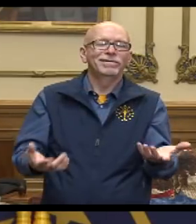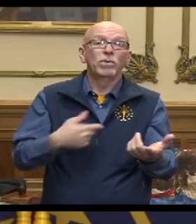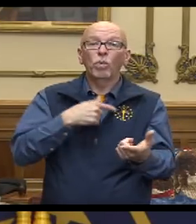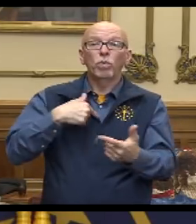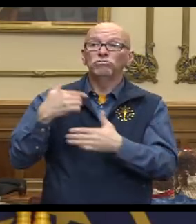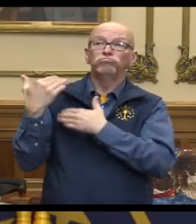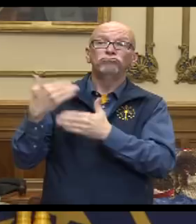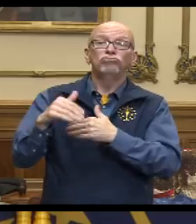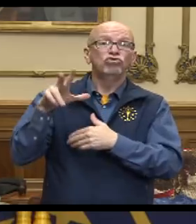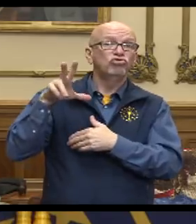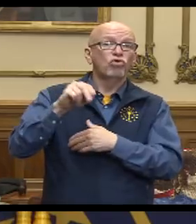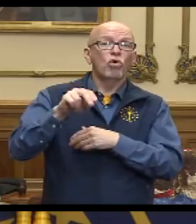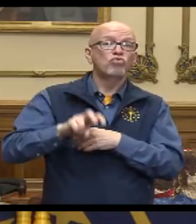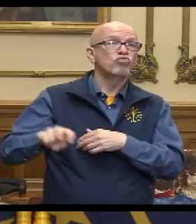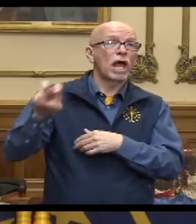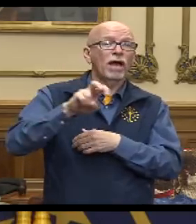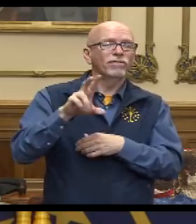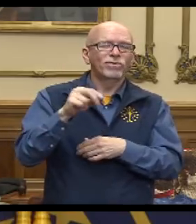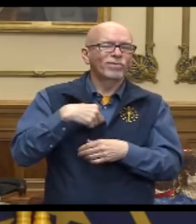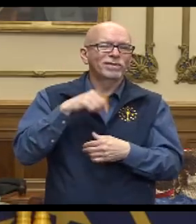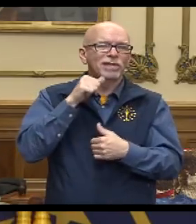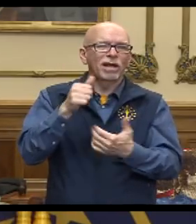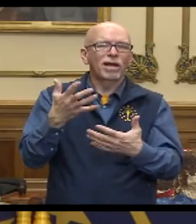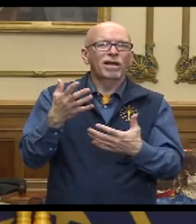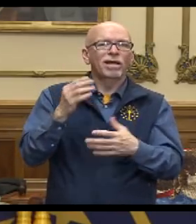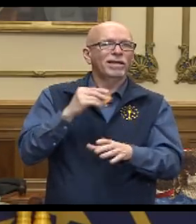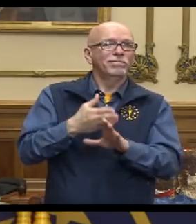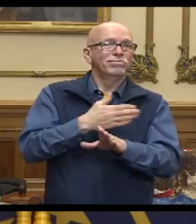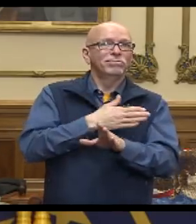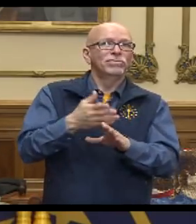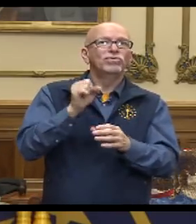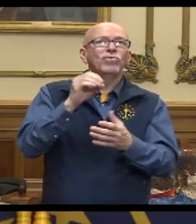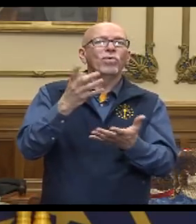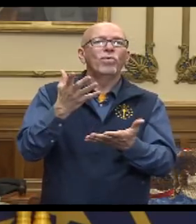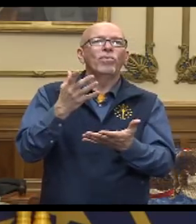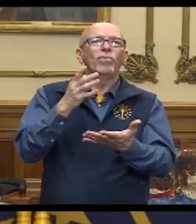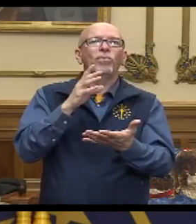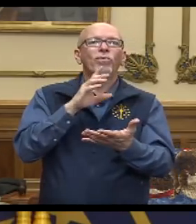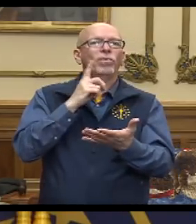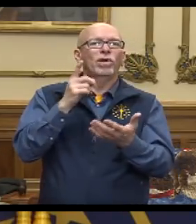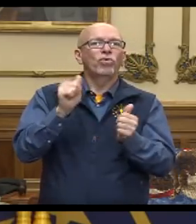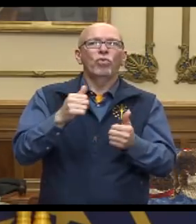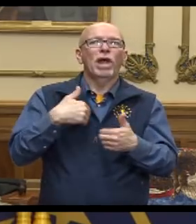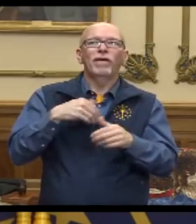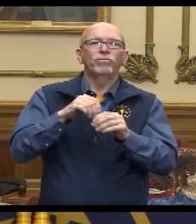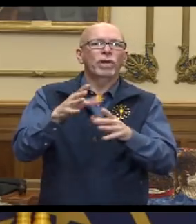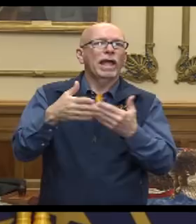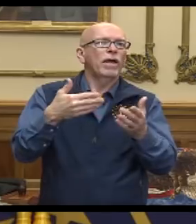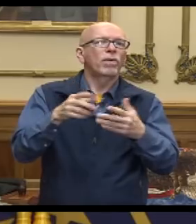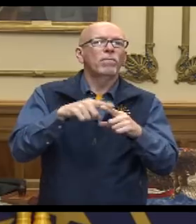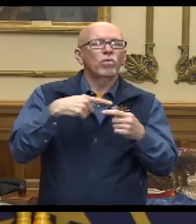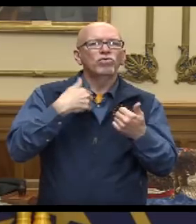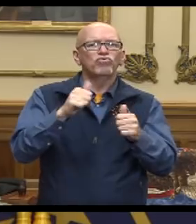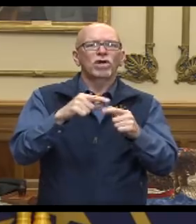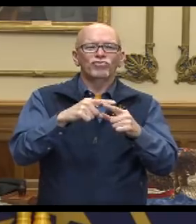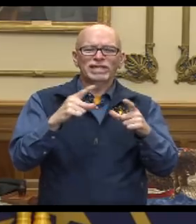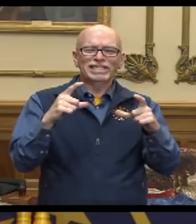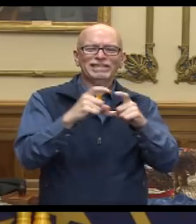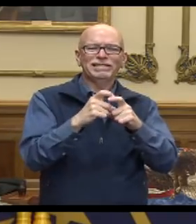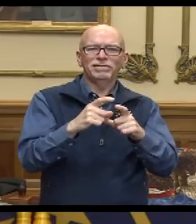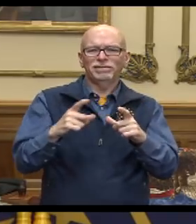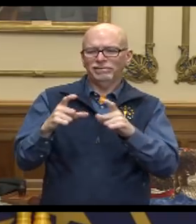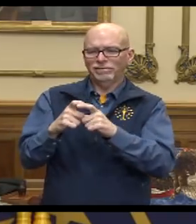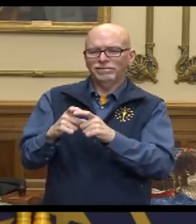travel to essential businesses in the days prior. So that could have been the case anyway, but we've tried to contain this to a point to